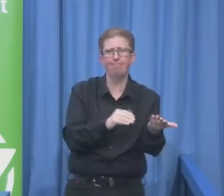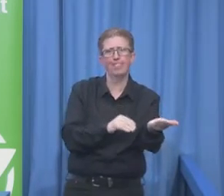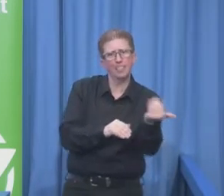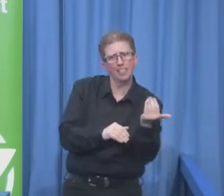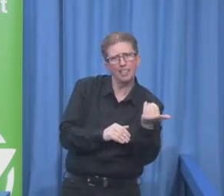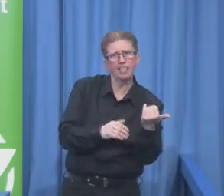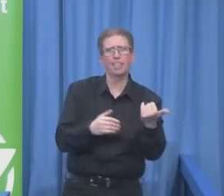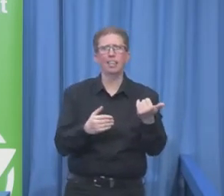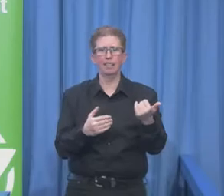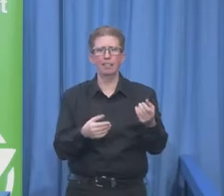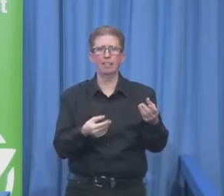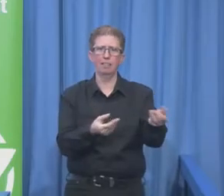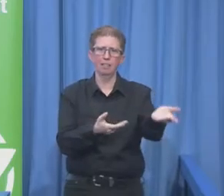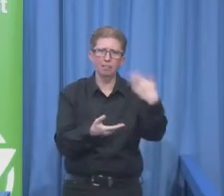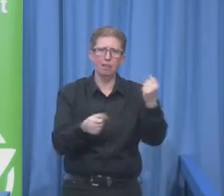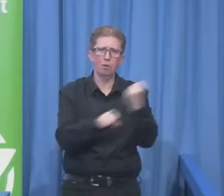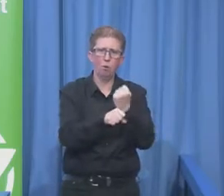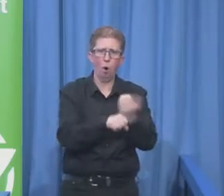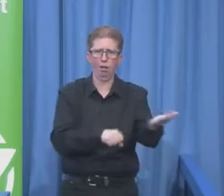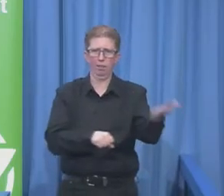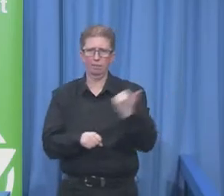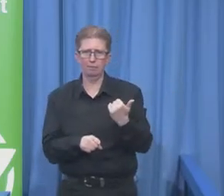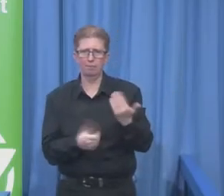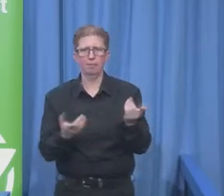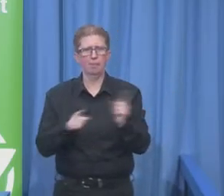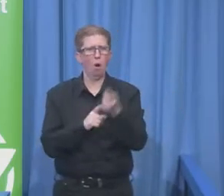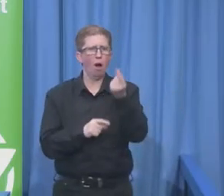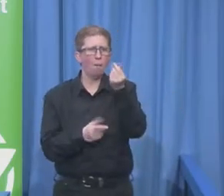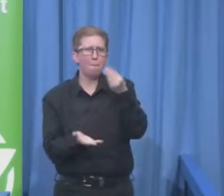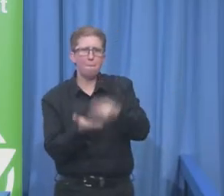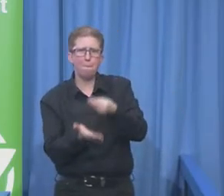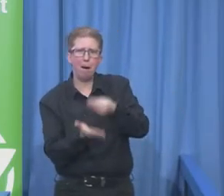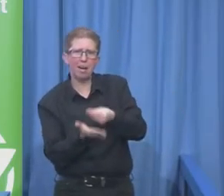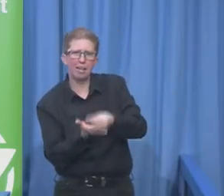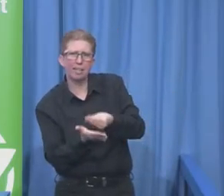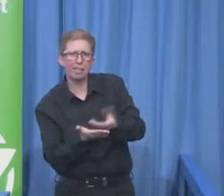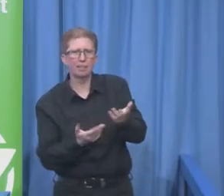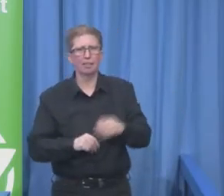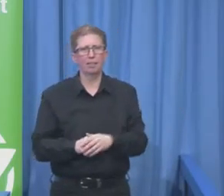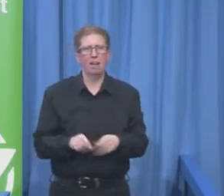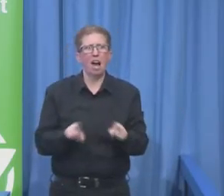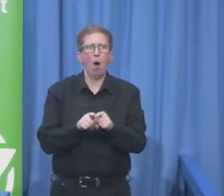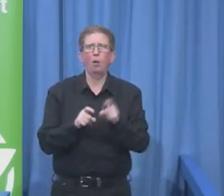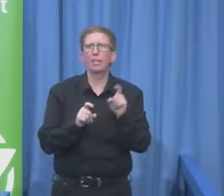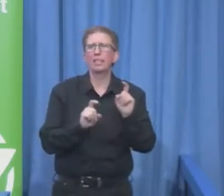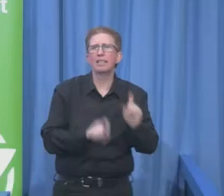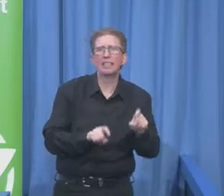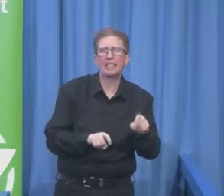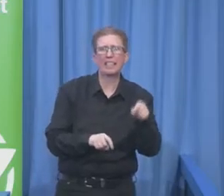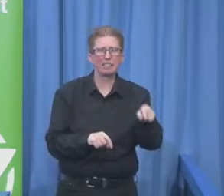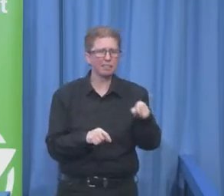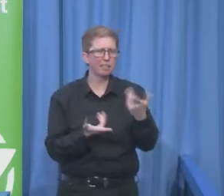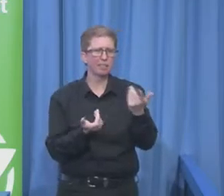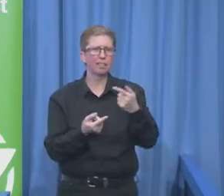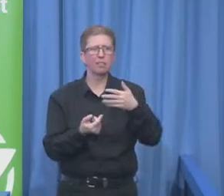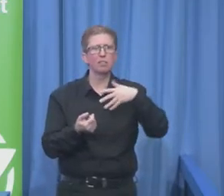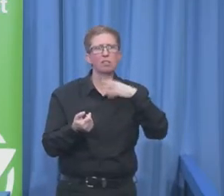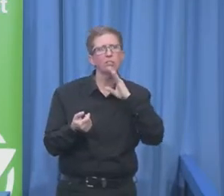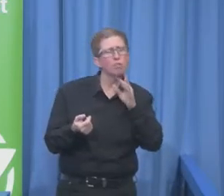are very niche like language trainings, because they have their operations based out